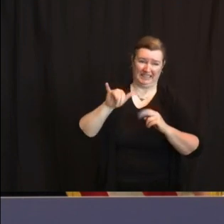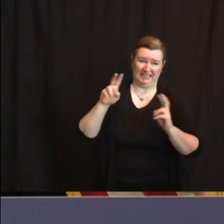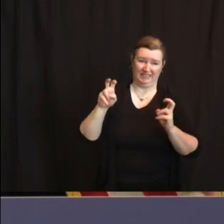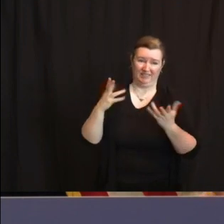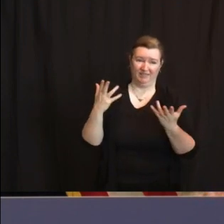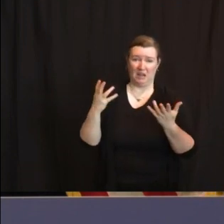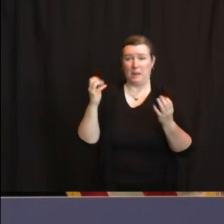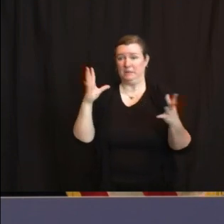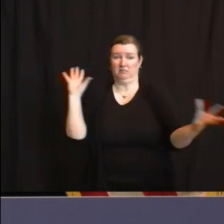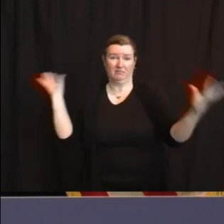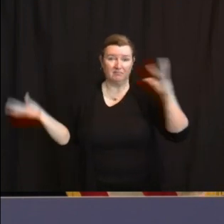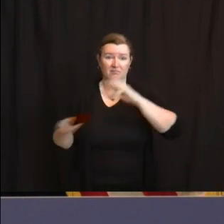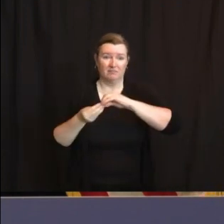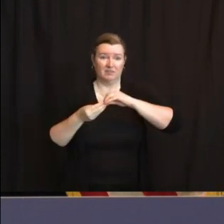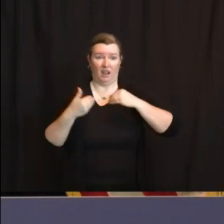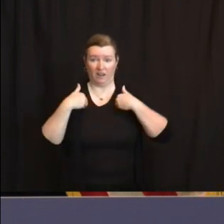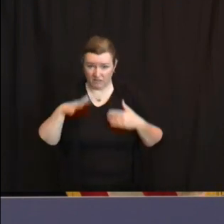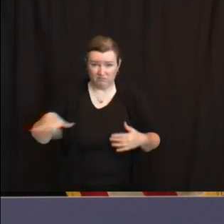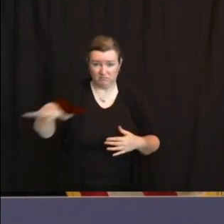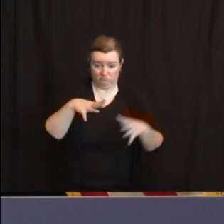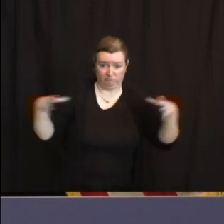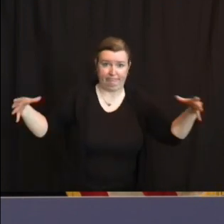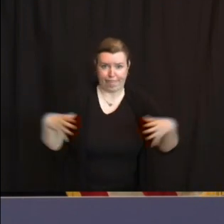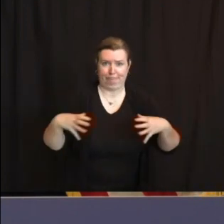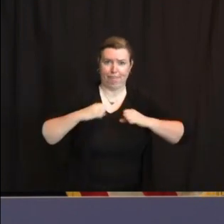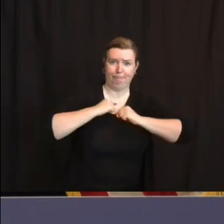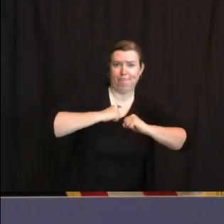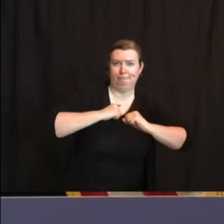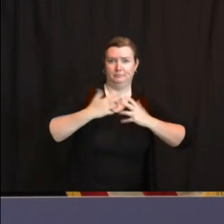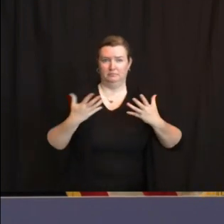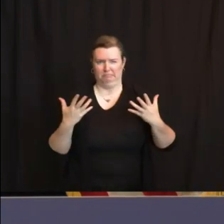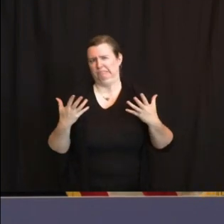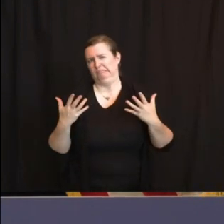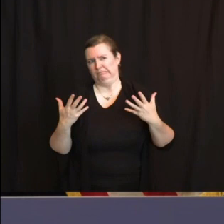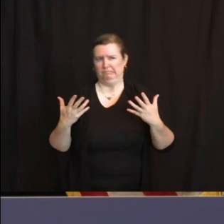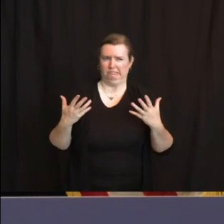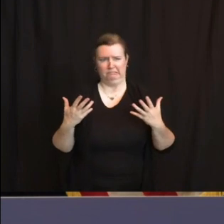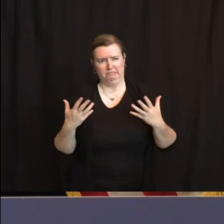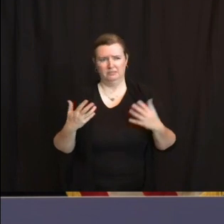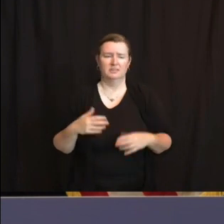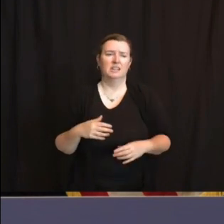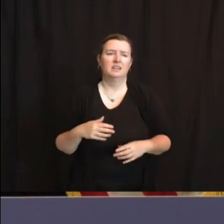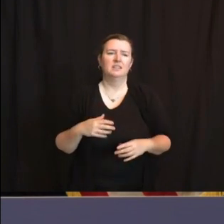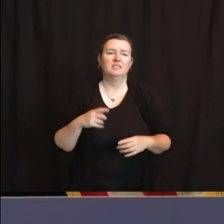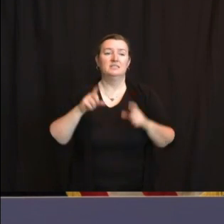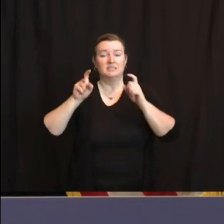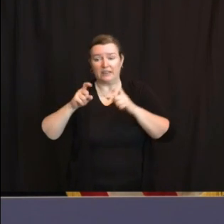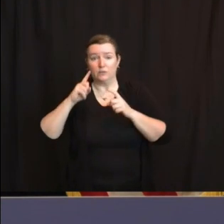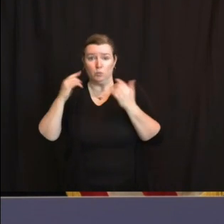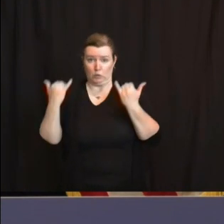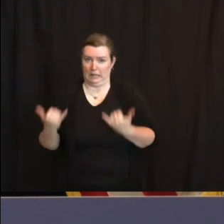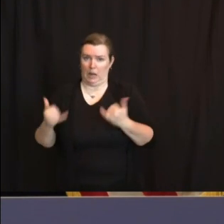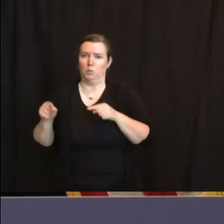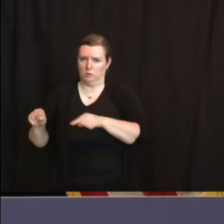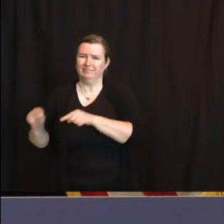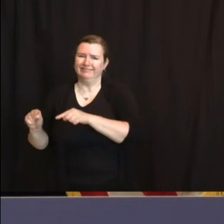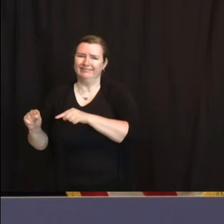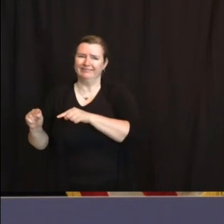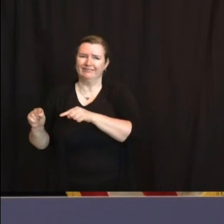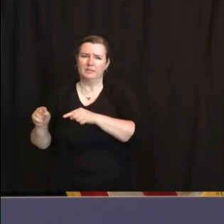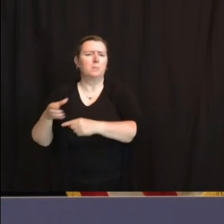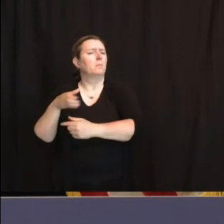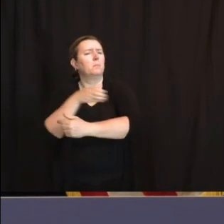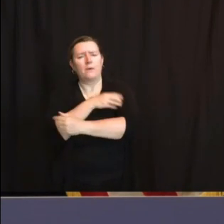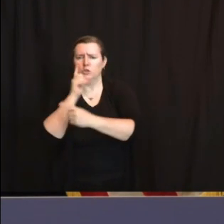Monday. Knowing exactly what the positivity rate is in the here and now is very powerful for that near-term tactical